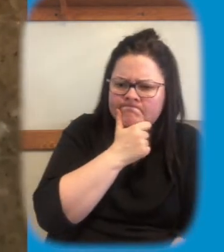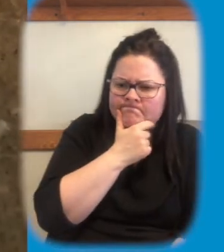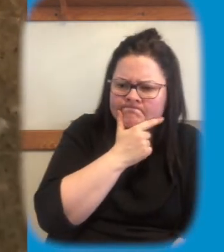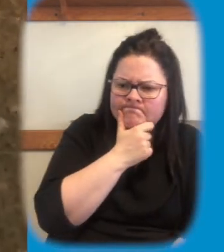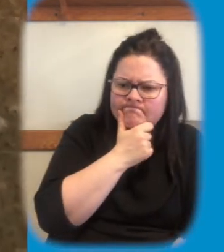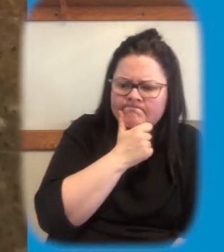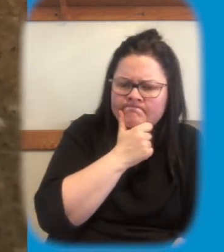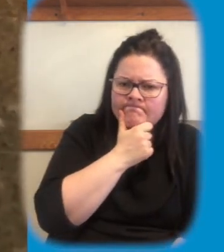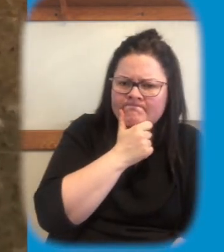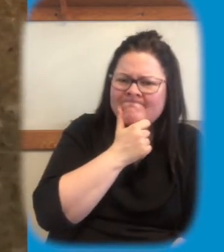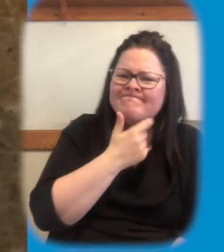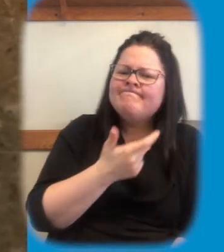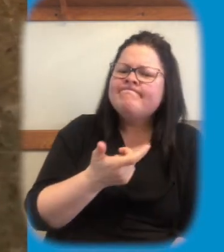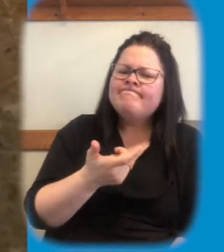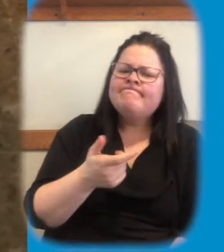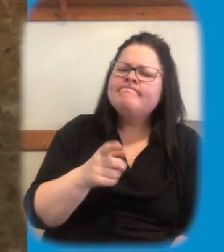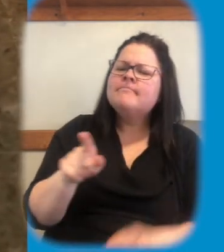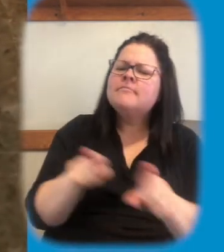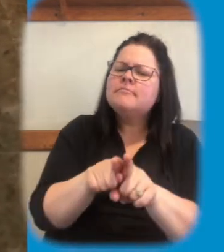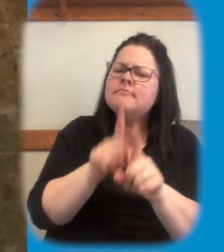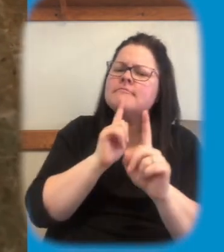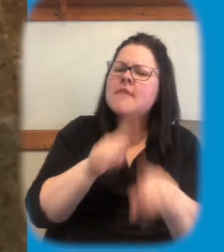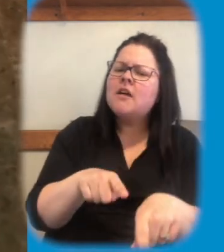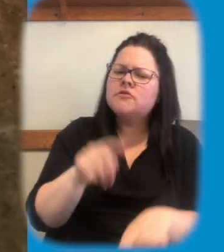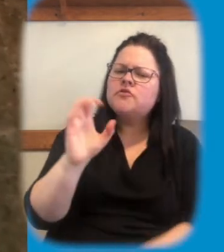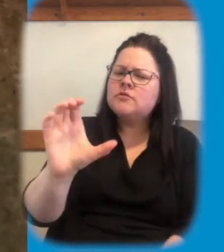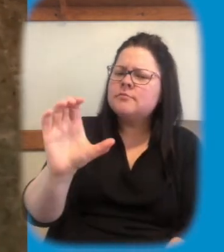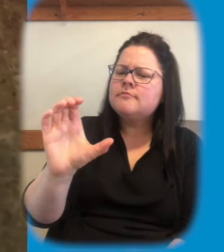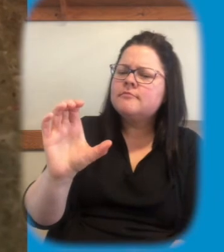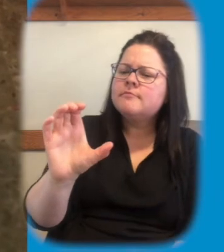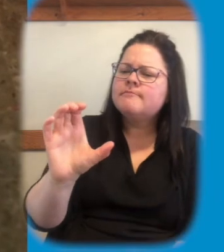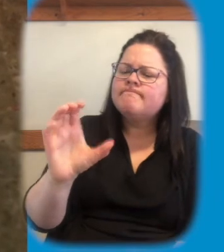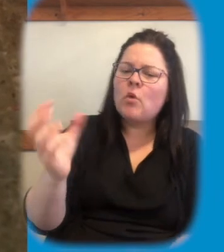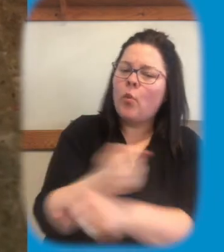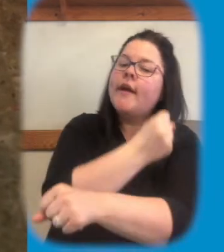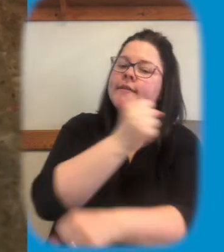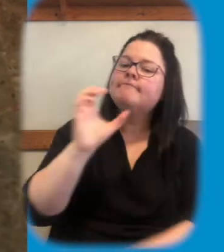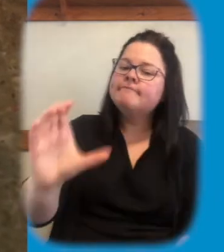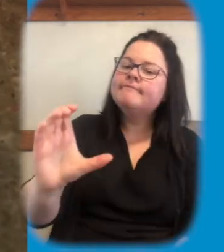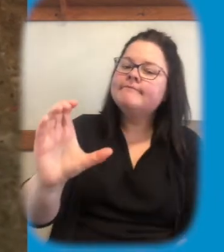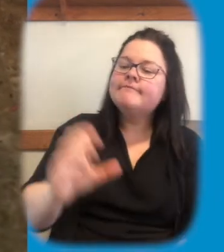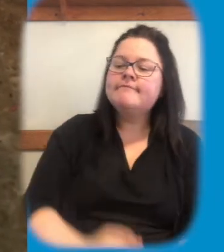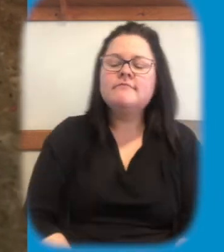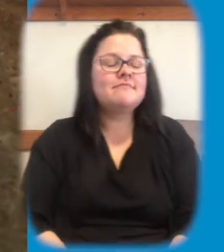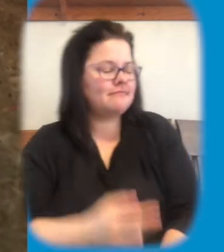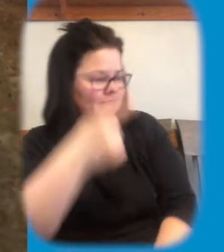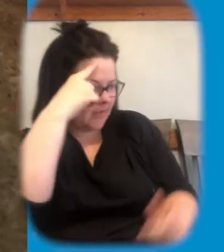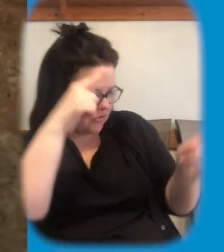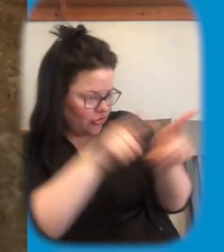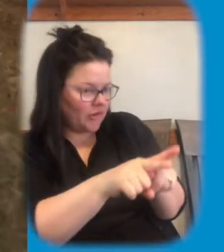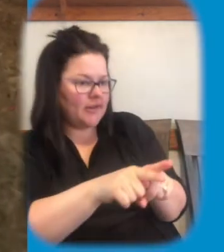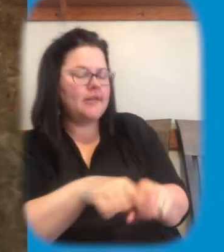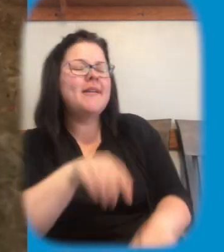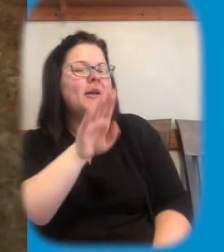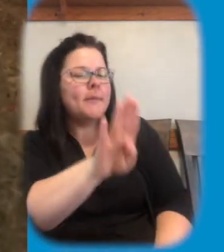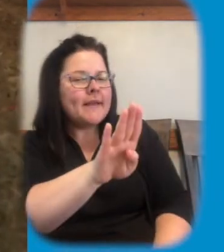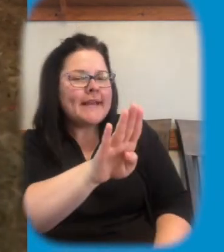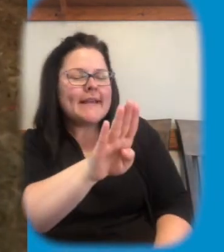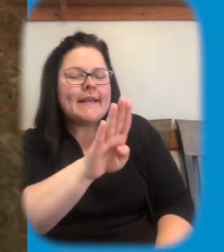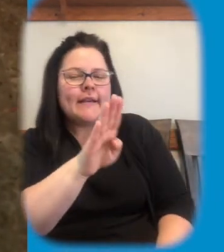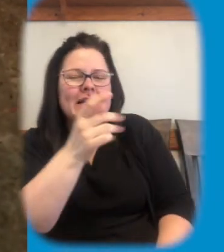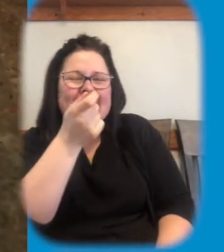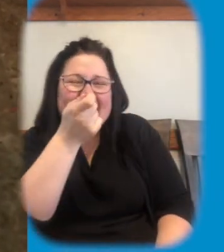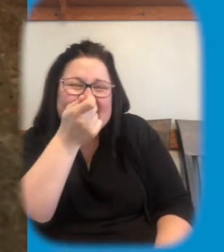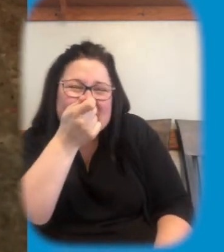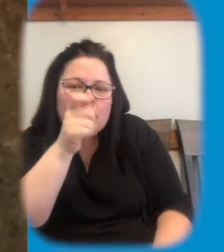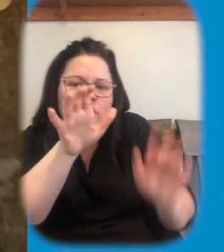Well, I still think like C is the winner. I still think so too. B is just